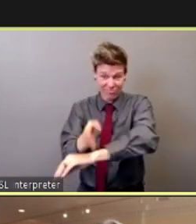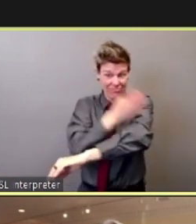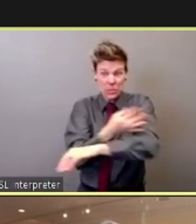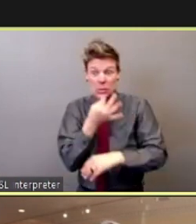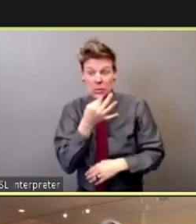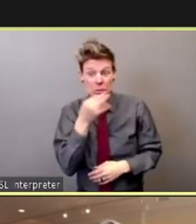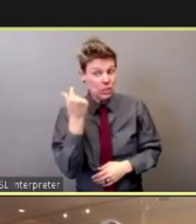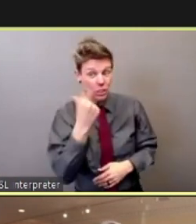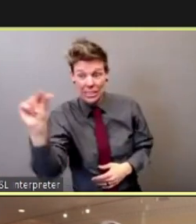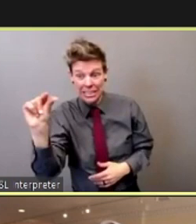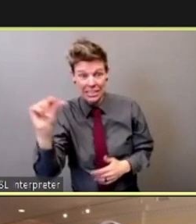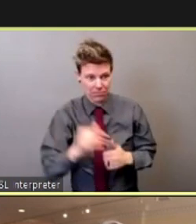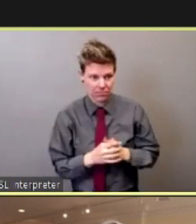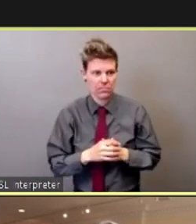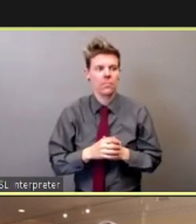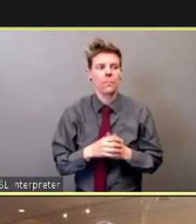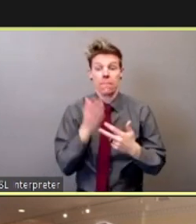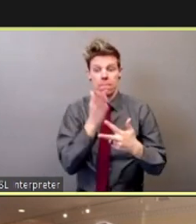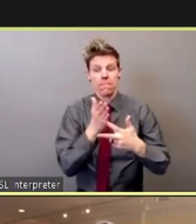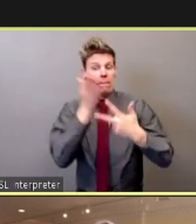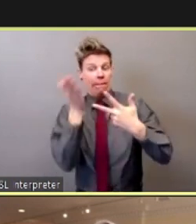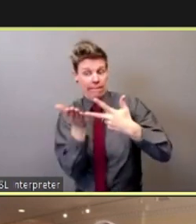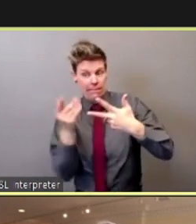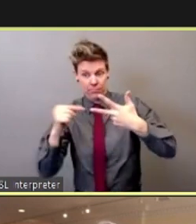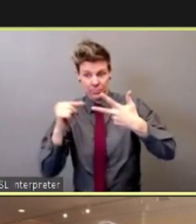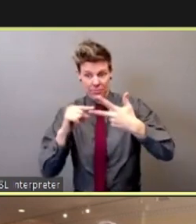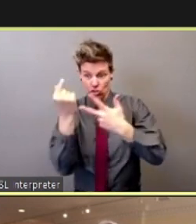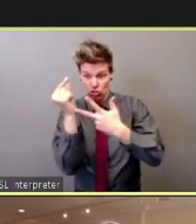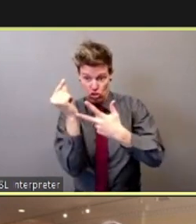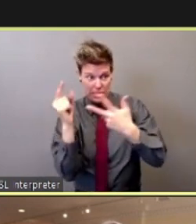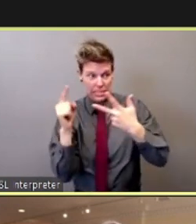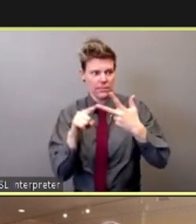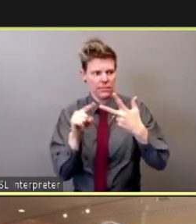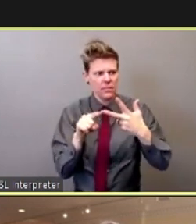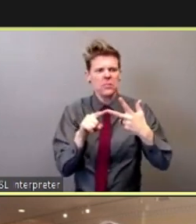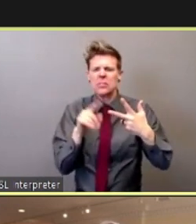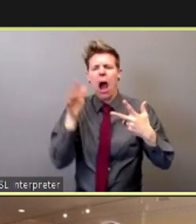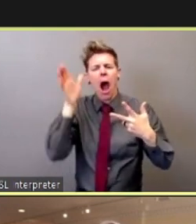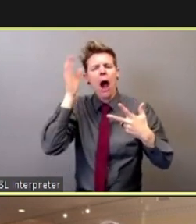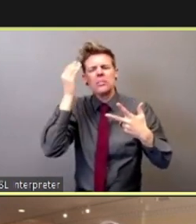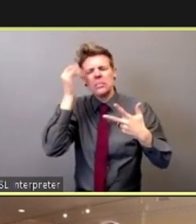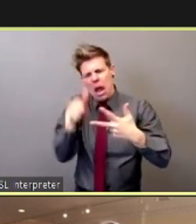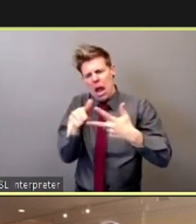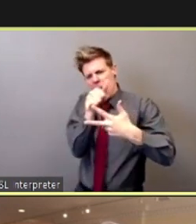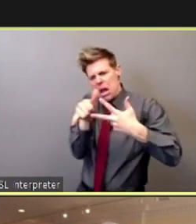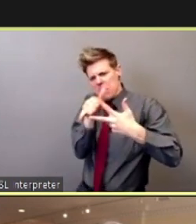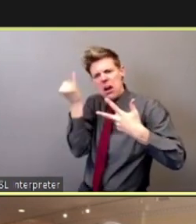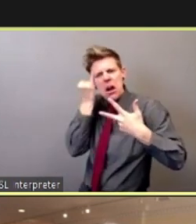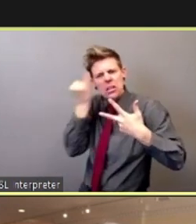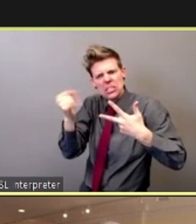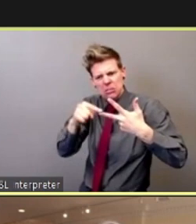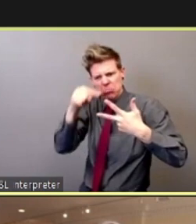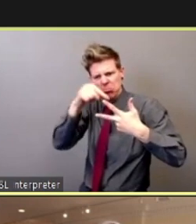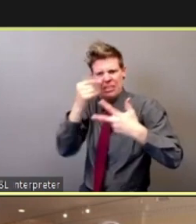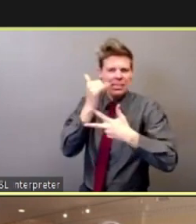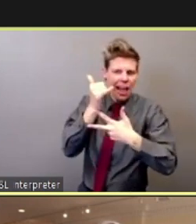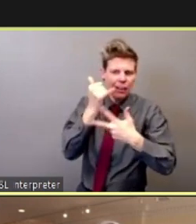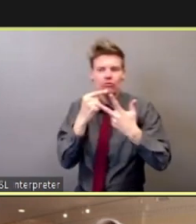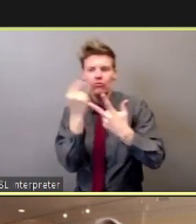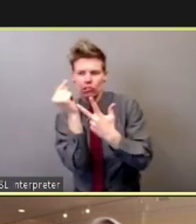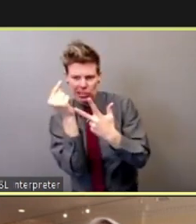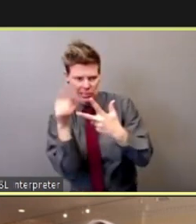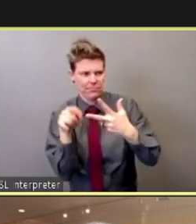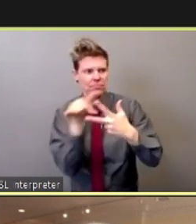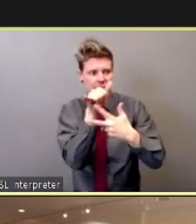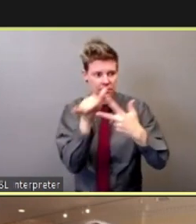Green level, again, you can see this is the same kind of concept, right? We go from 33 in essential retail